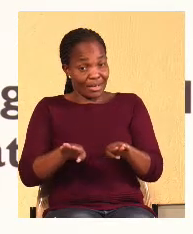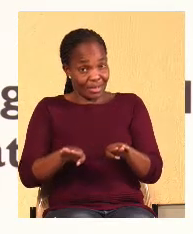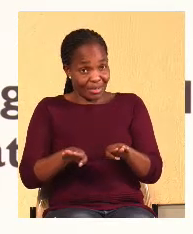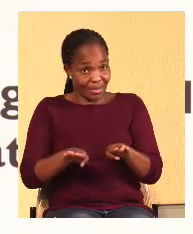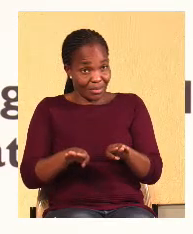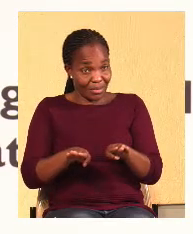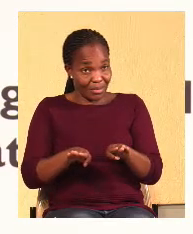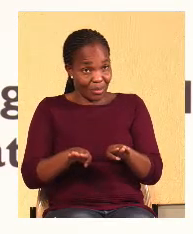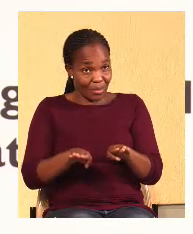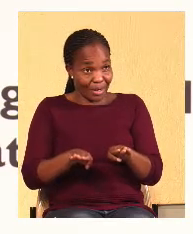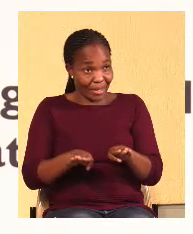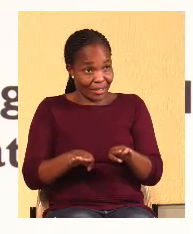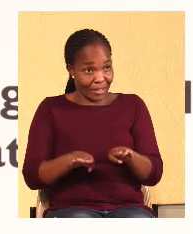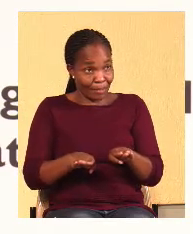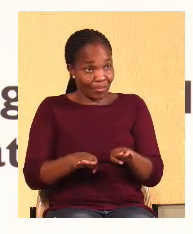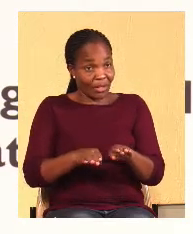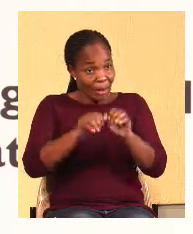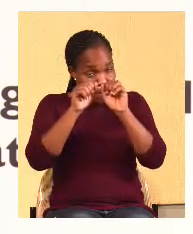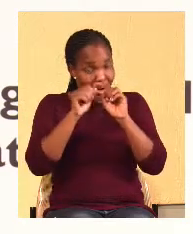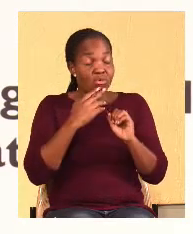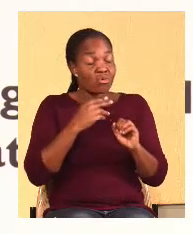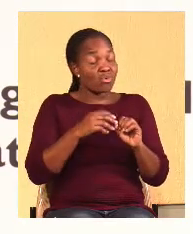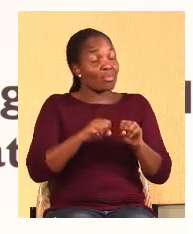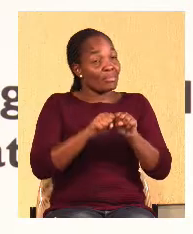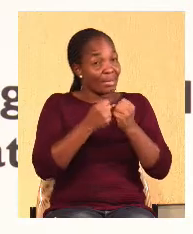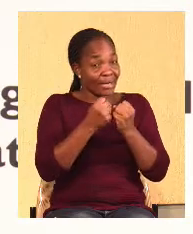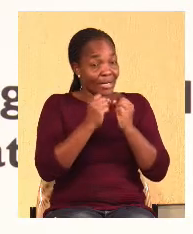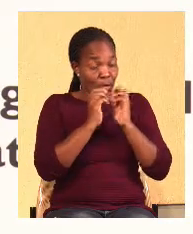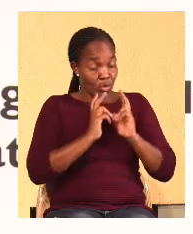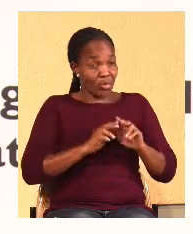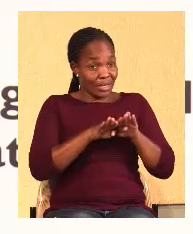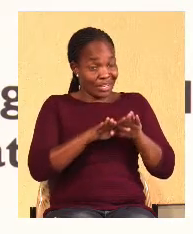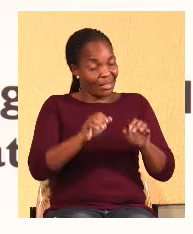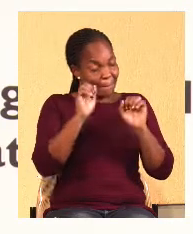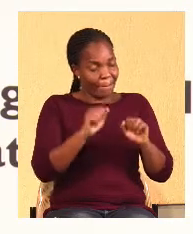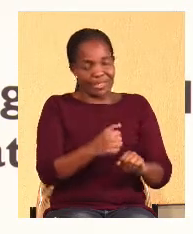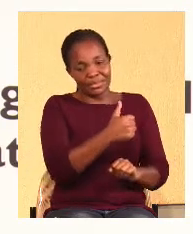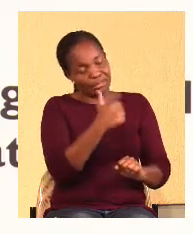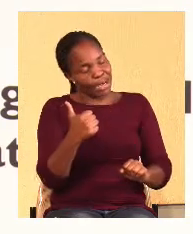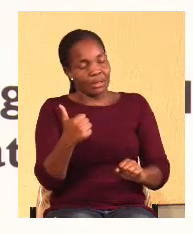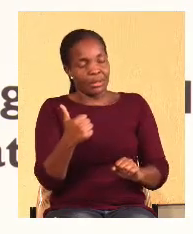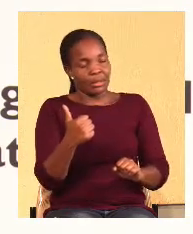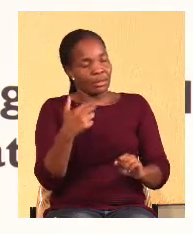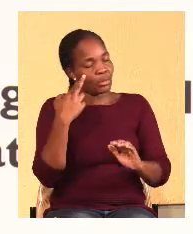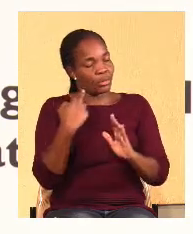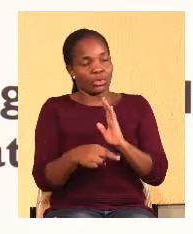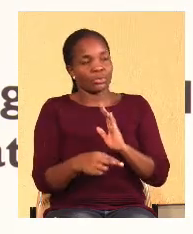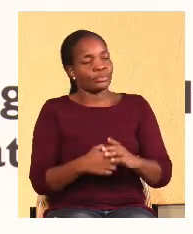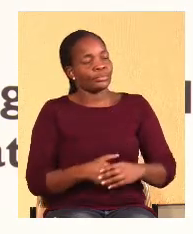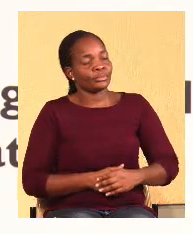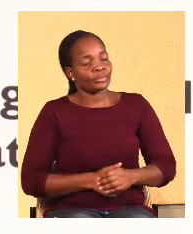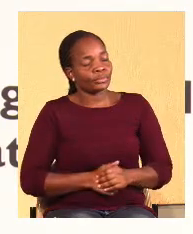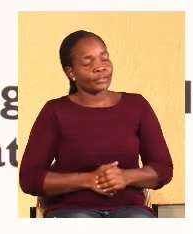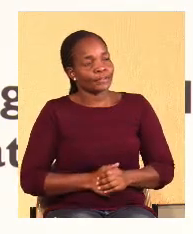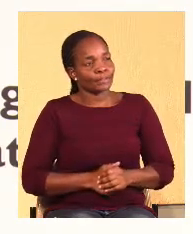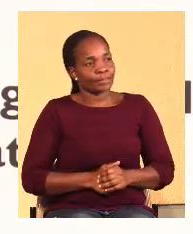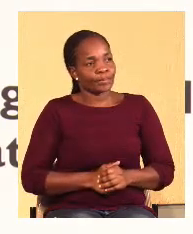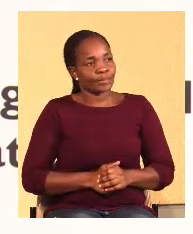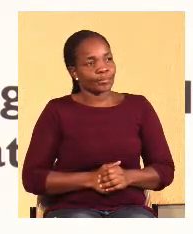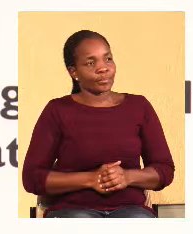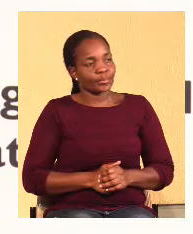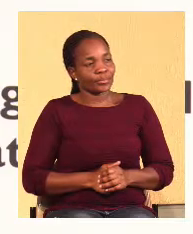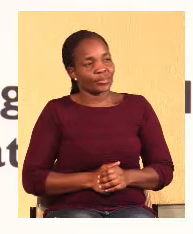the dignity of our people have been disciplined. So I have no doubt that in terms of the institutions that exist, the processes that we